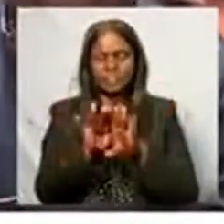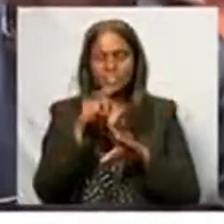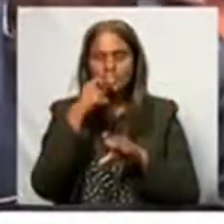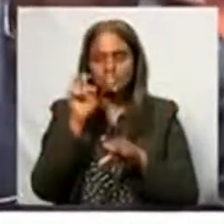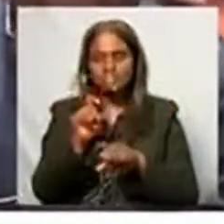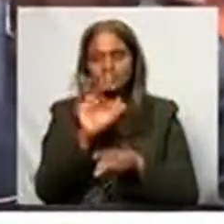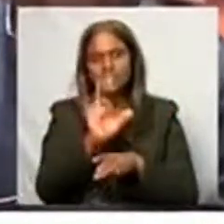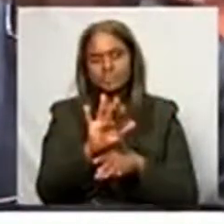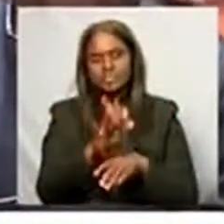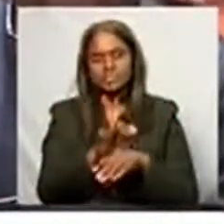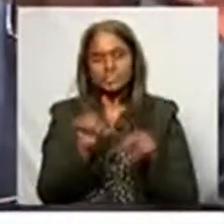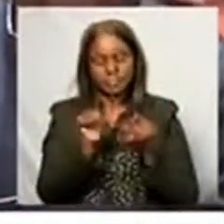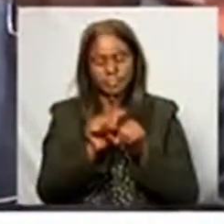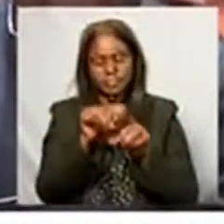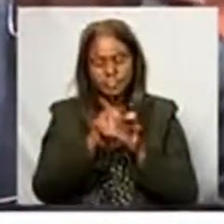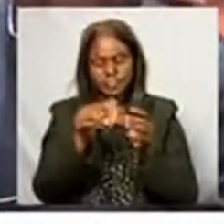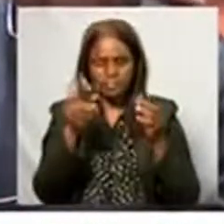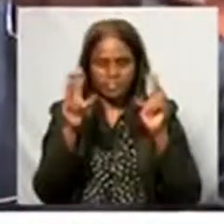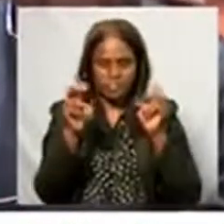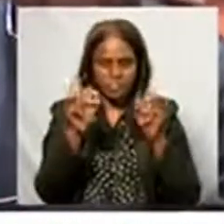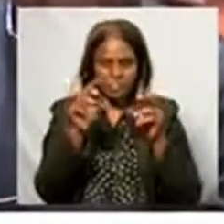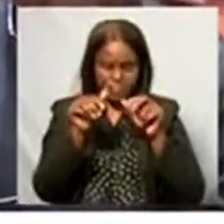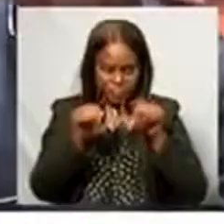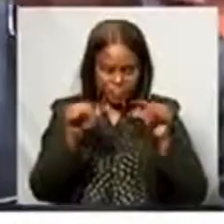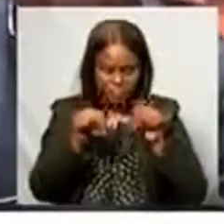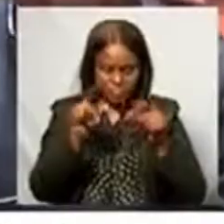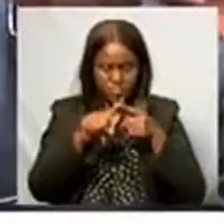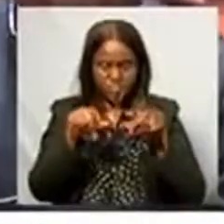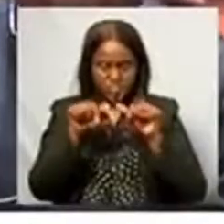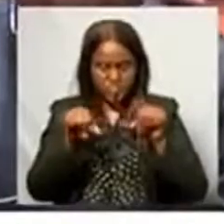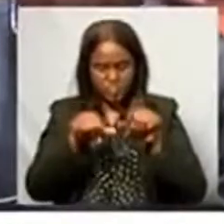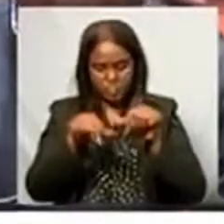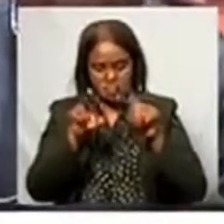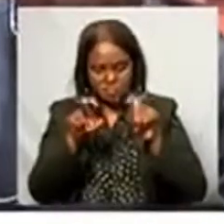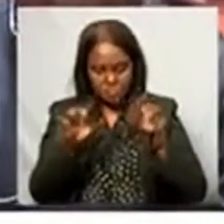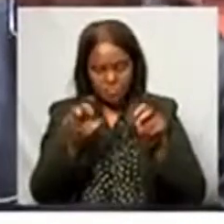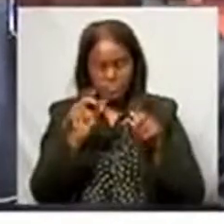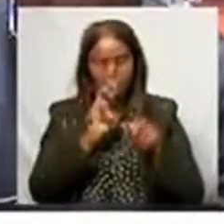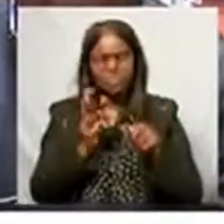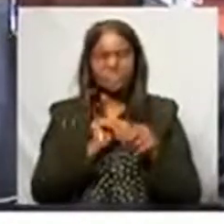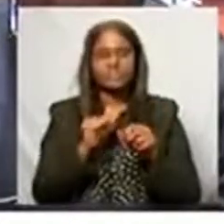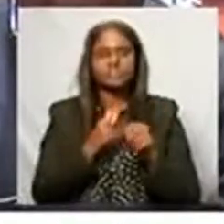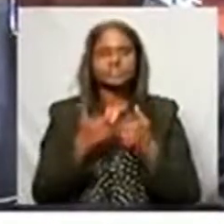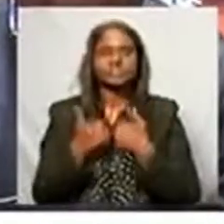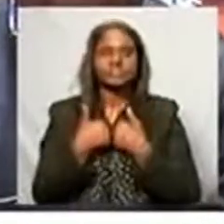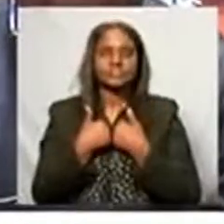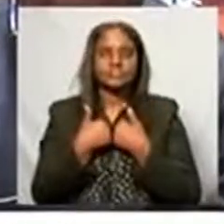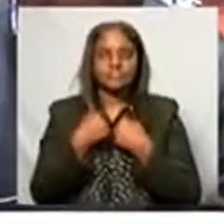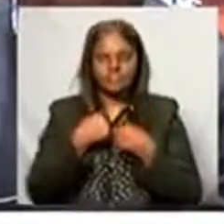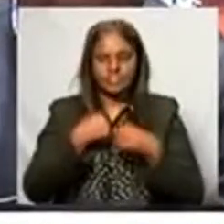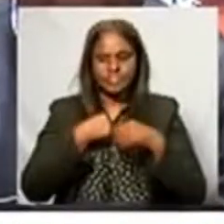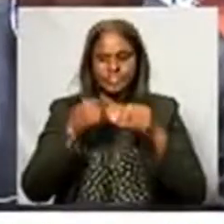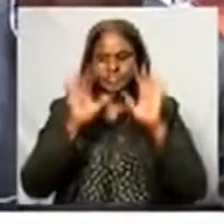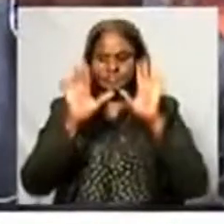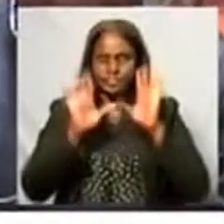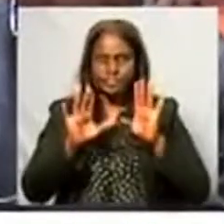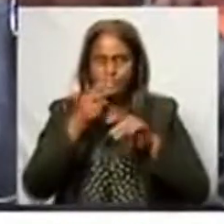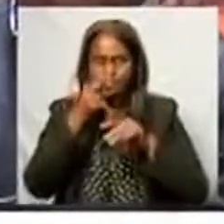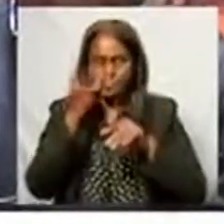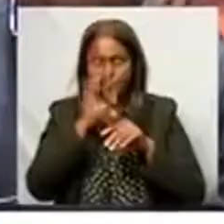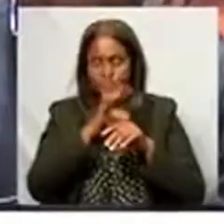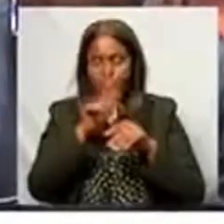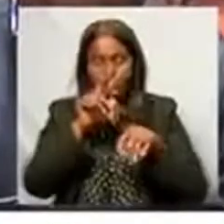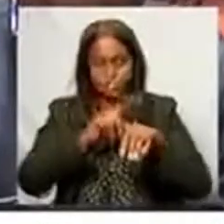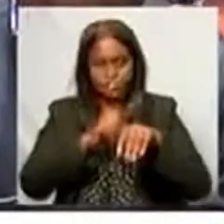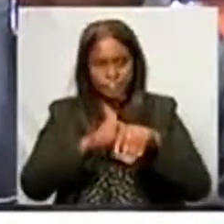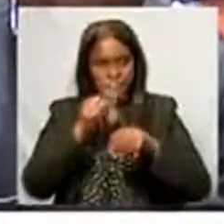pending subject to audit verification. We I'm amazed to see that